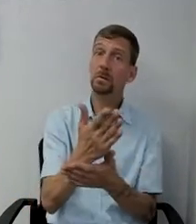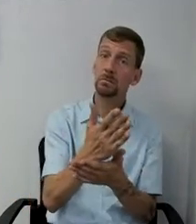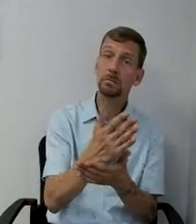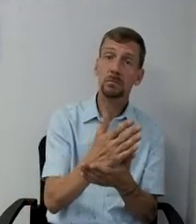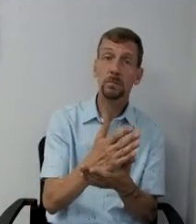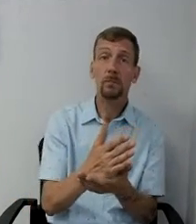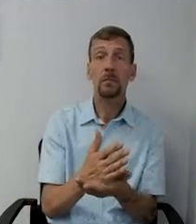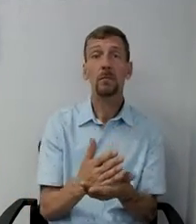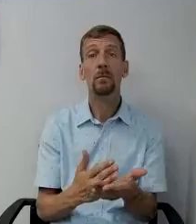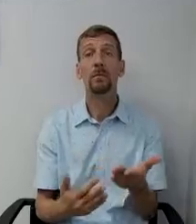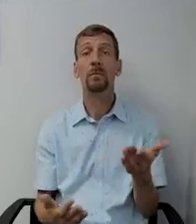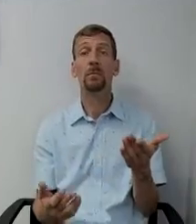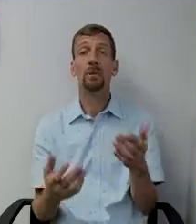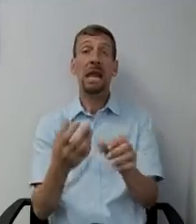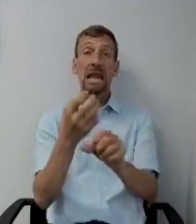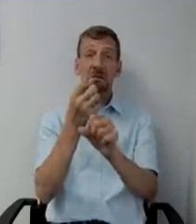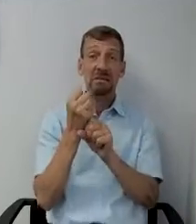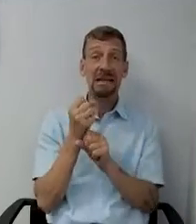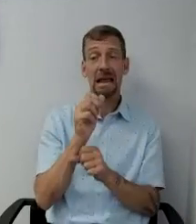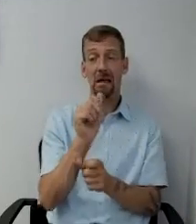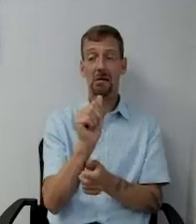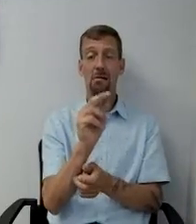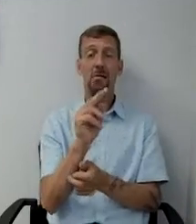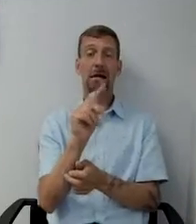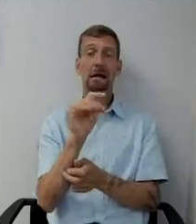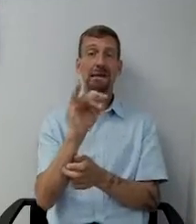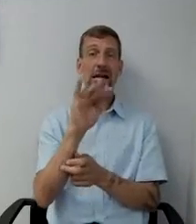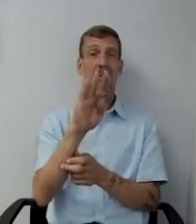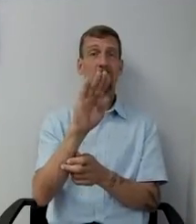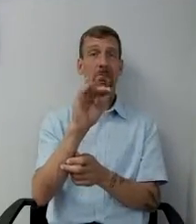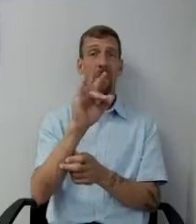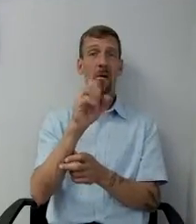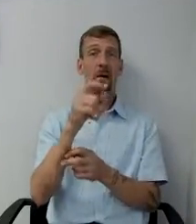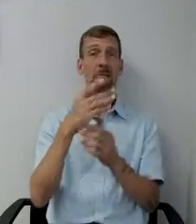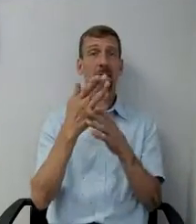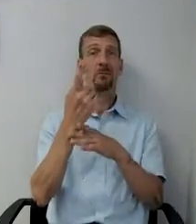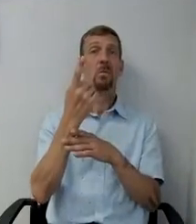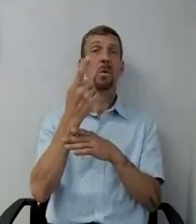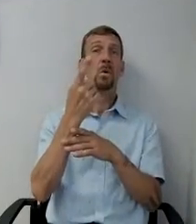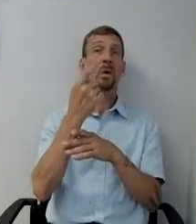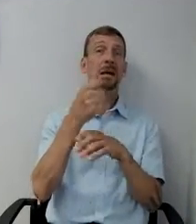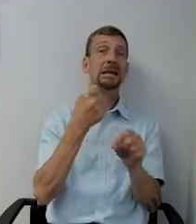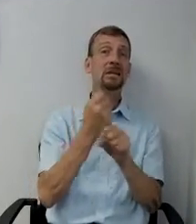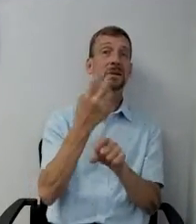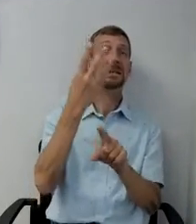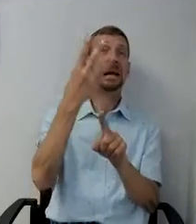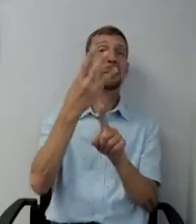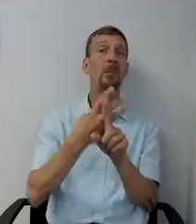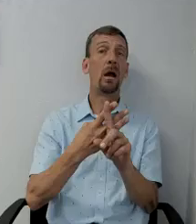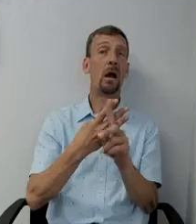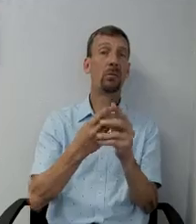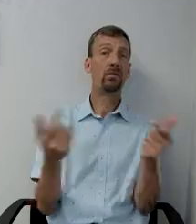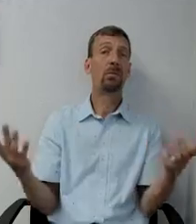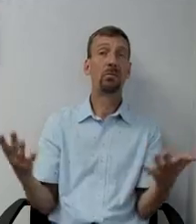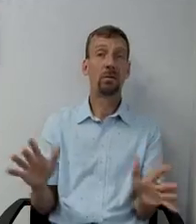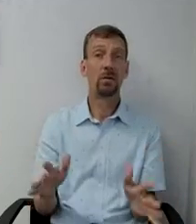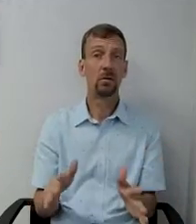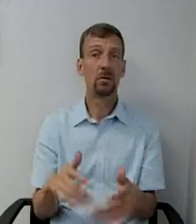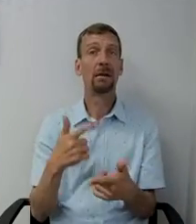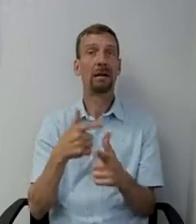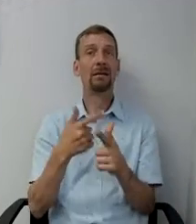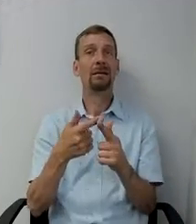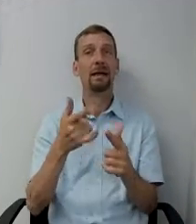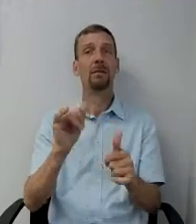some, you get the antibody and then after a half a year, it disappears and you have to